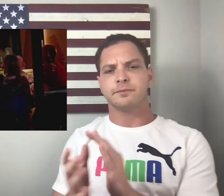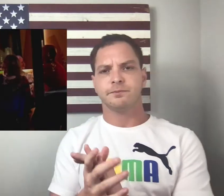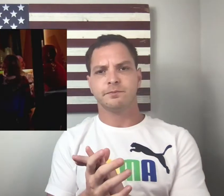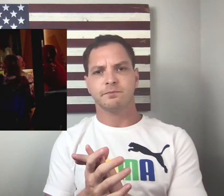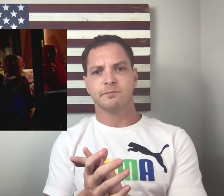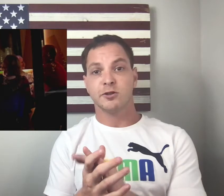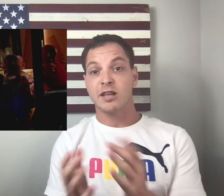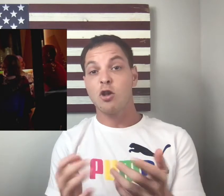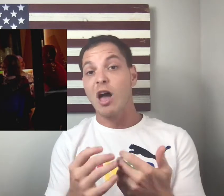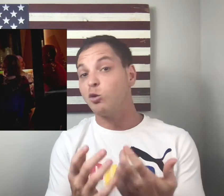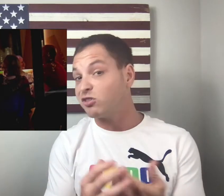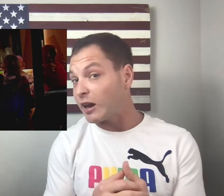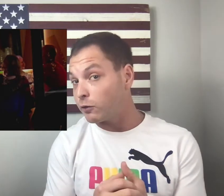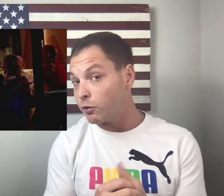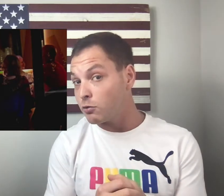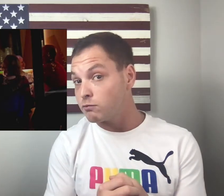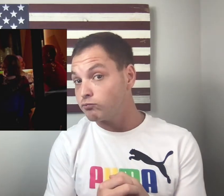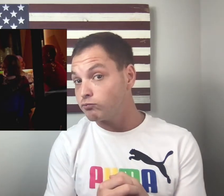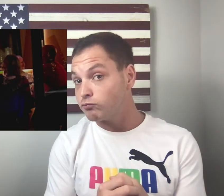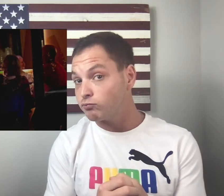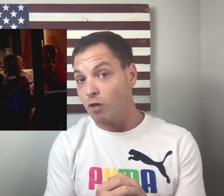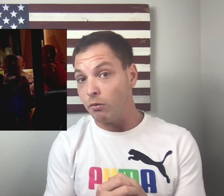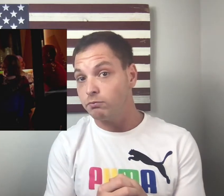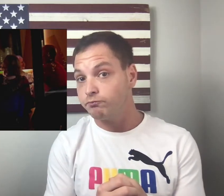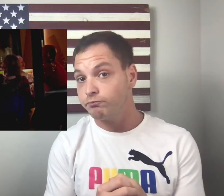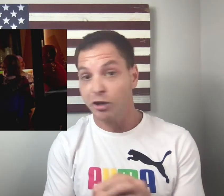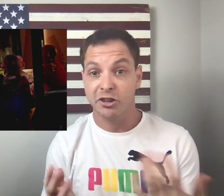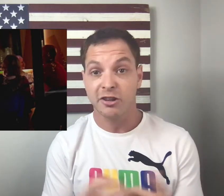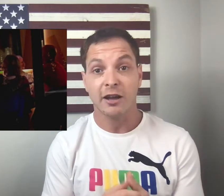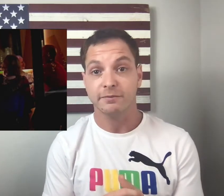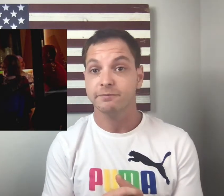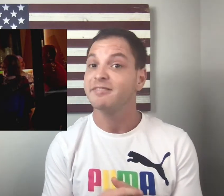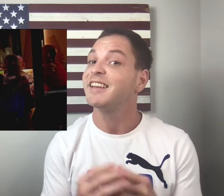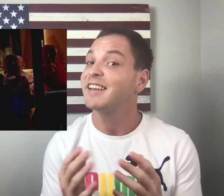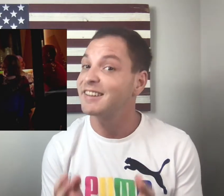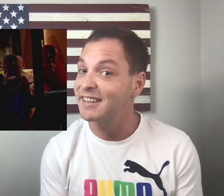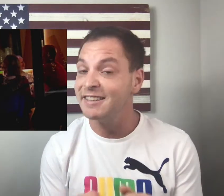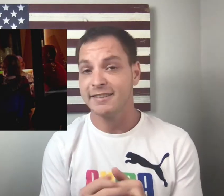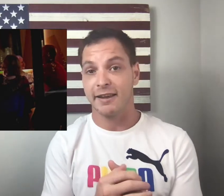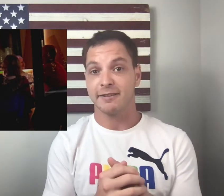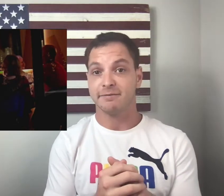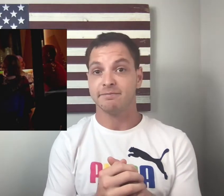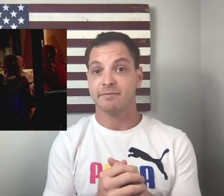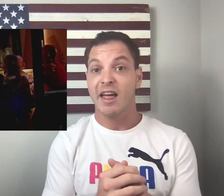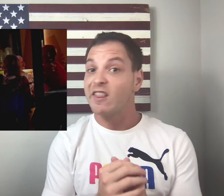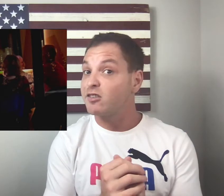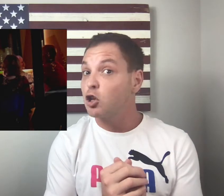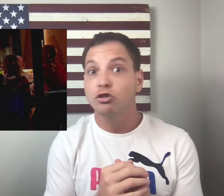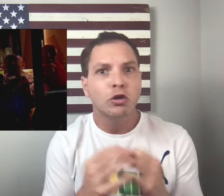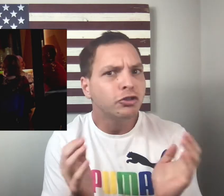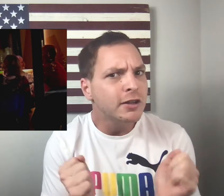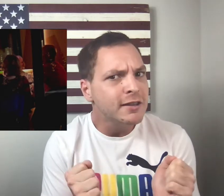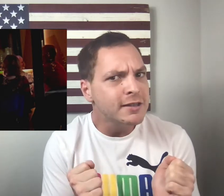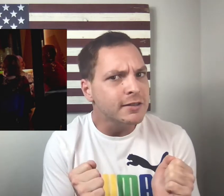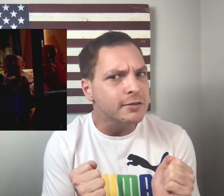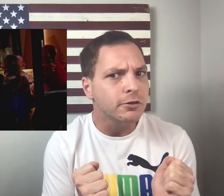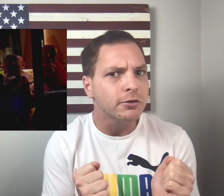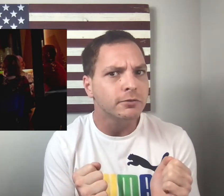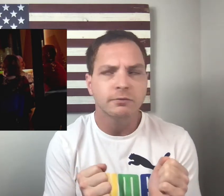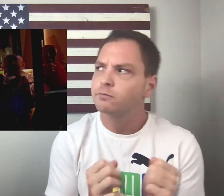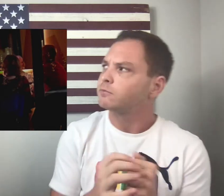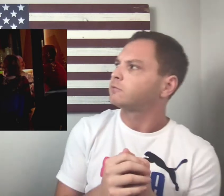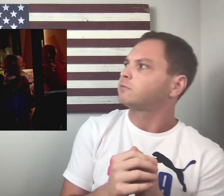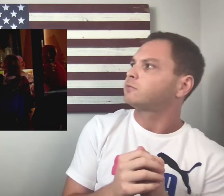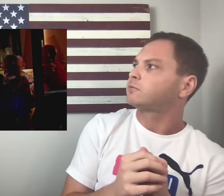picture. Does that look outside to you? No. Because it's not. It's inside. Does it look socially distanced to